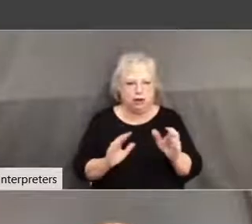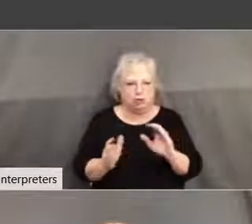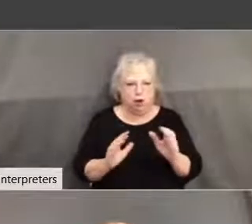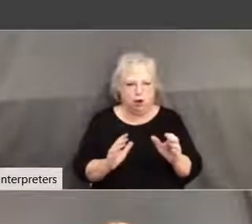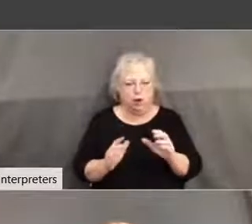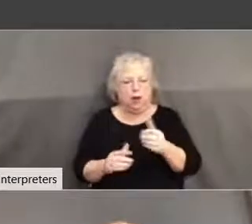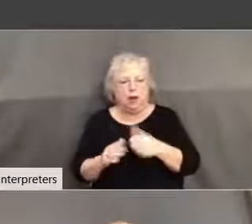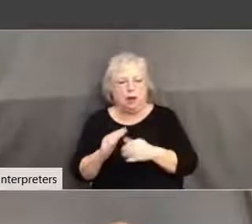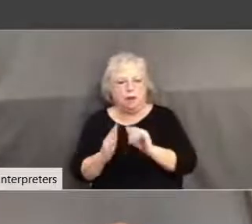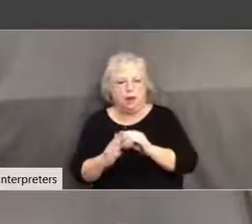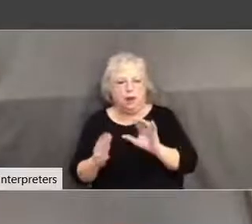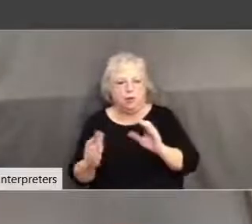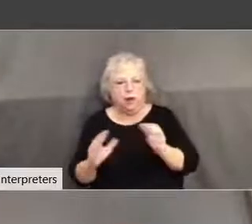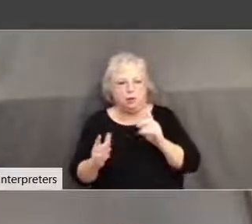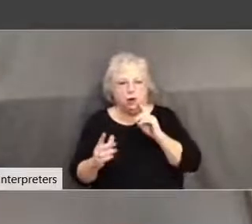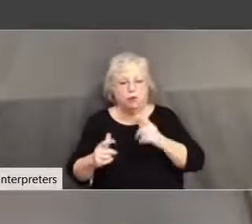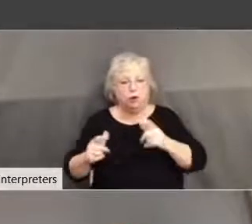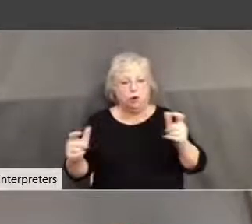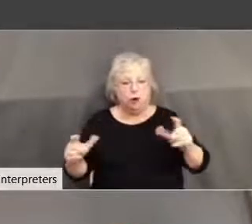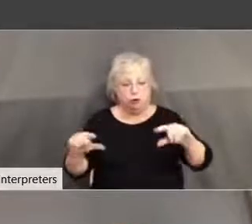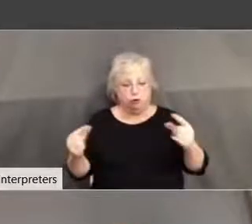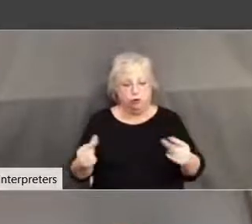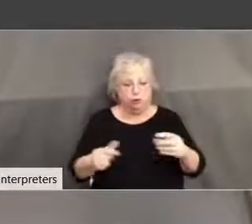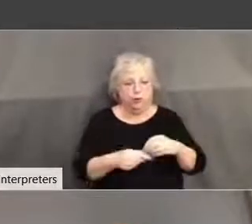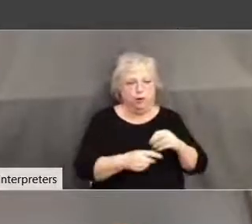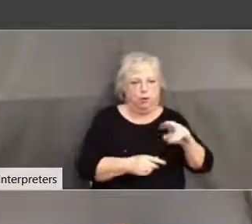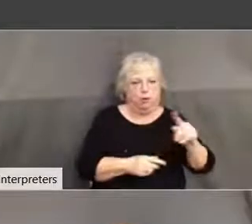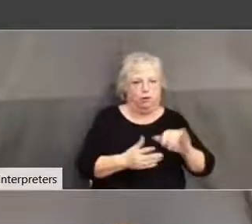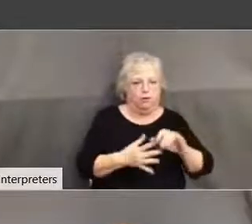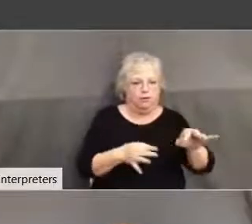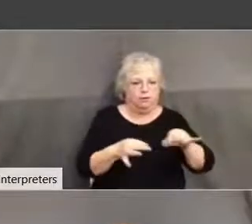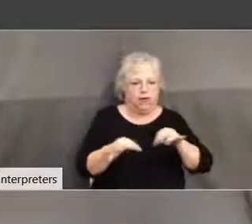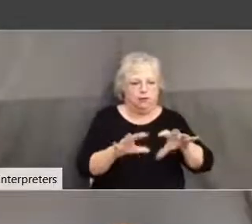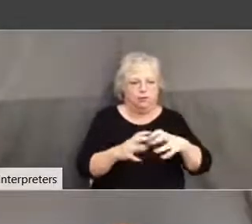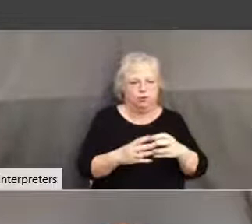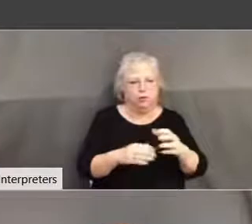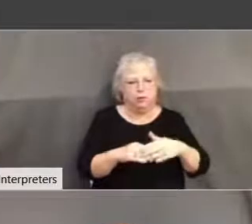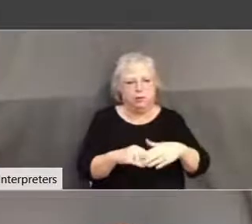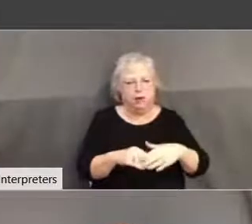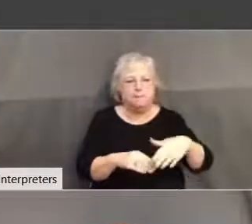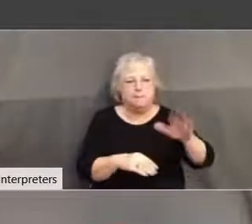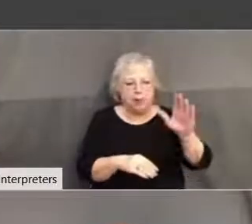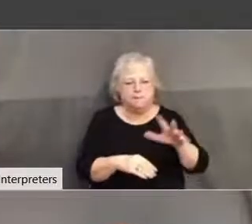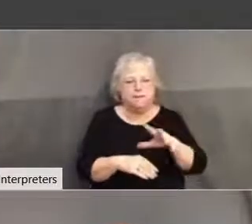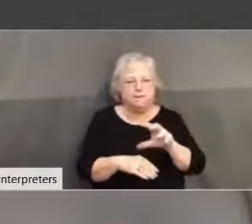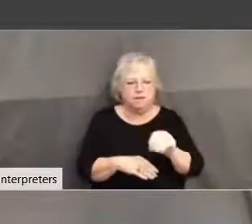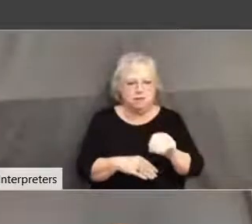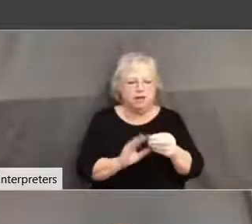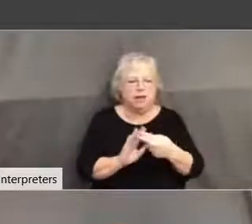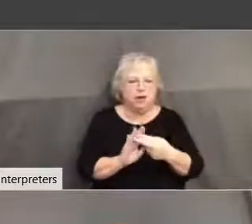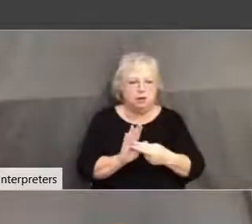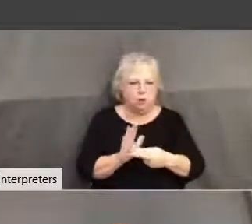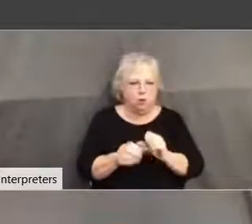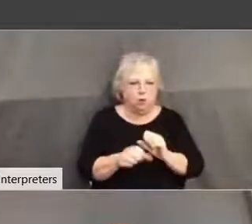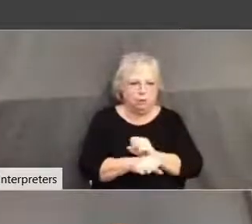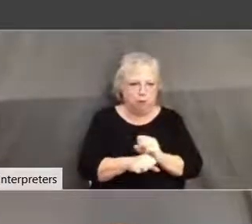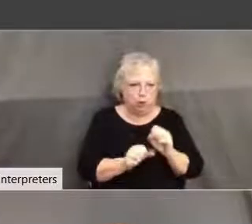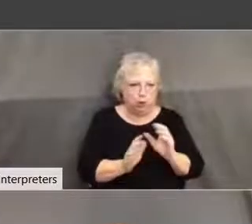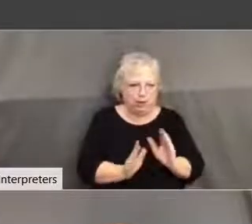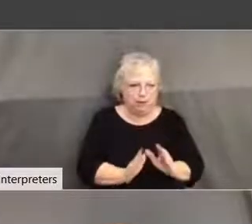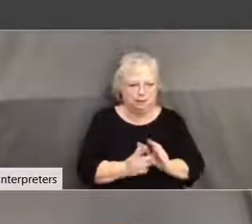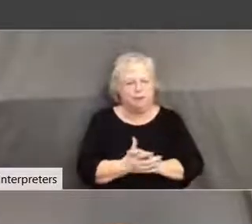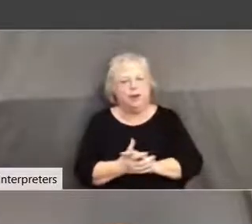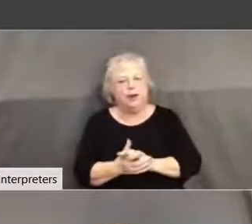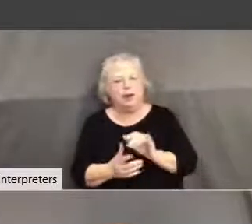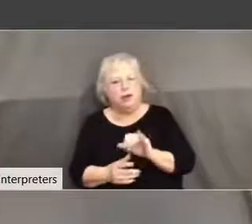ratio for large groups, which in Arkansas is defined as groups exceeding 50 enrolled employees, the insurance